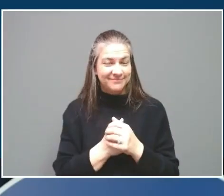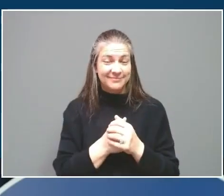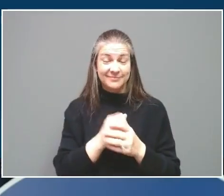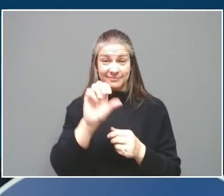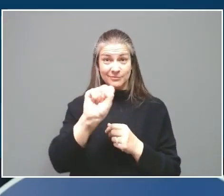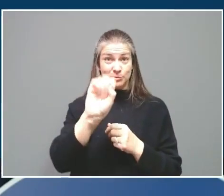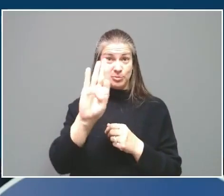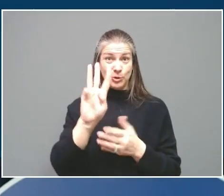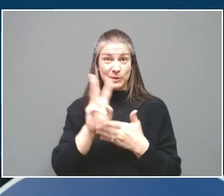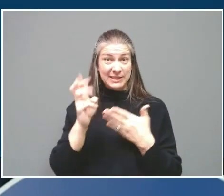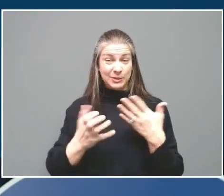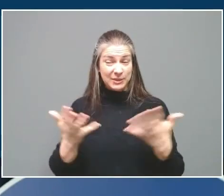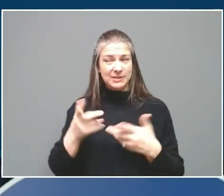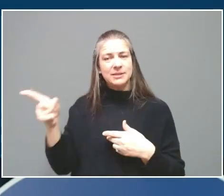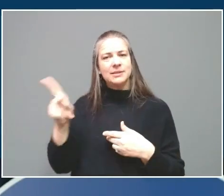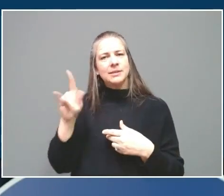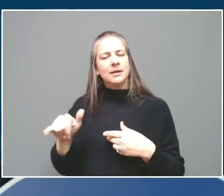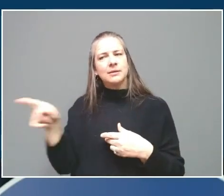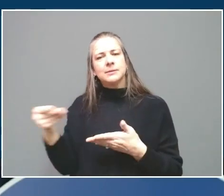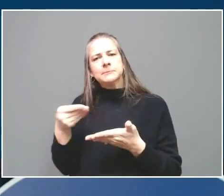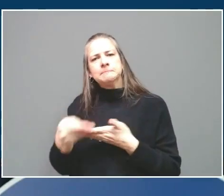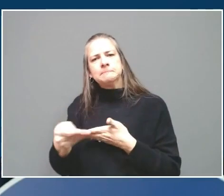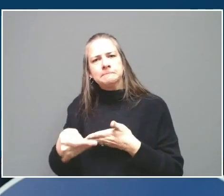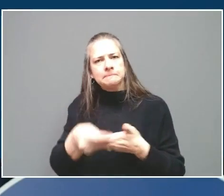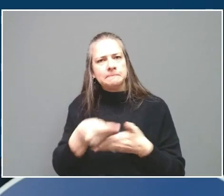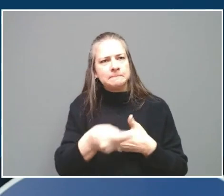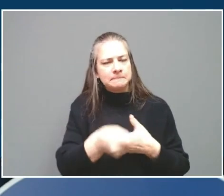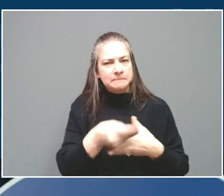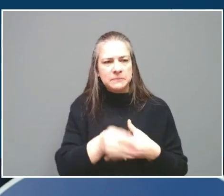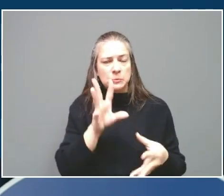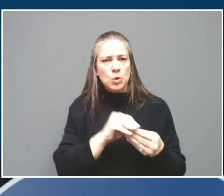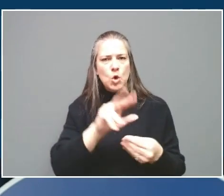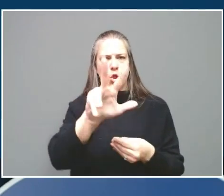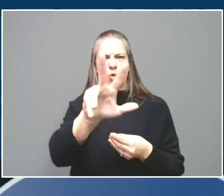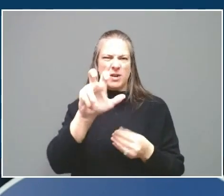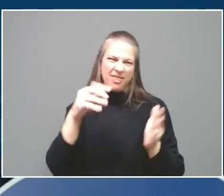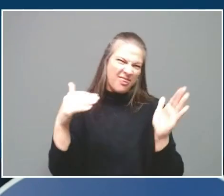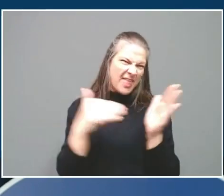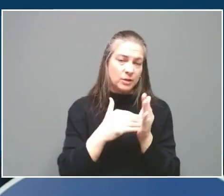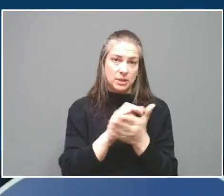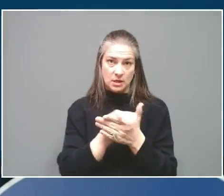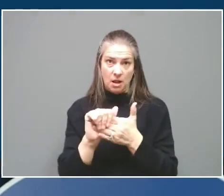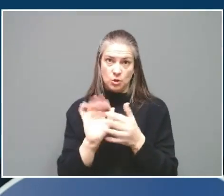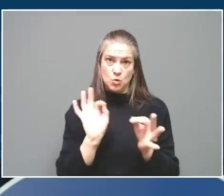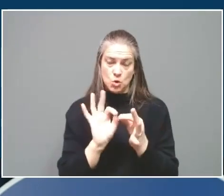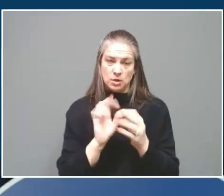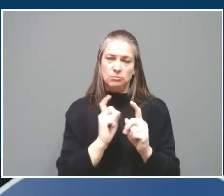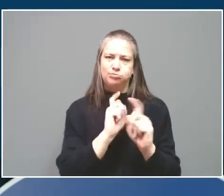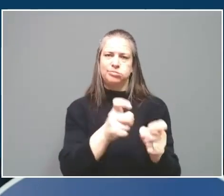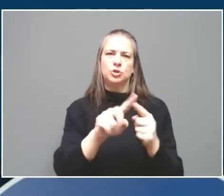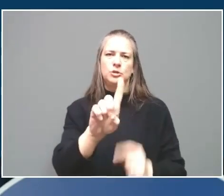Kentuckians donated purchases at the participating retailers totaling more than $300,000 for domestic violence shelters